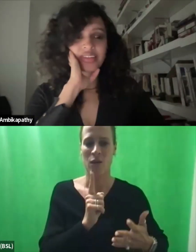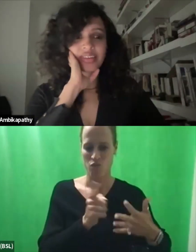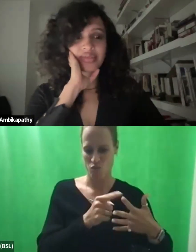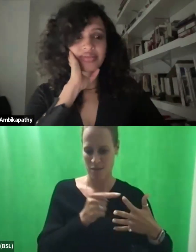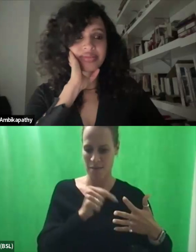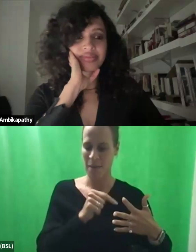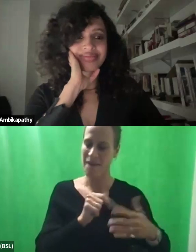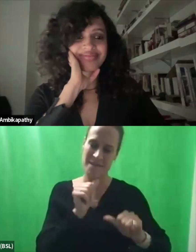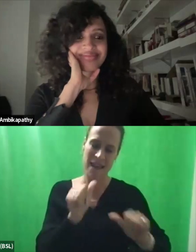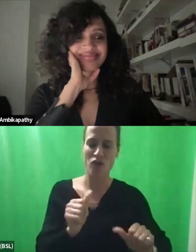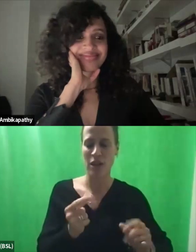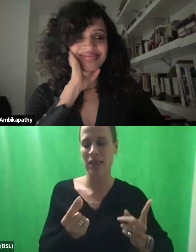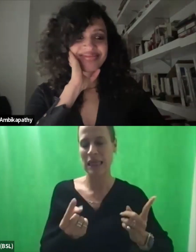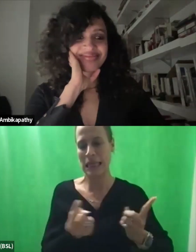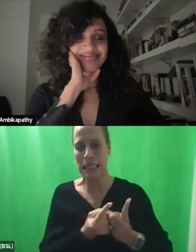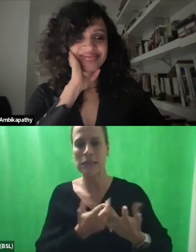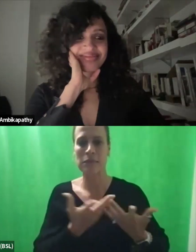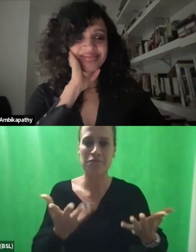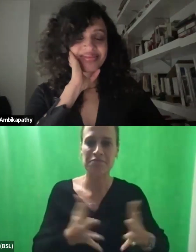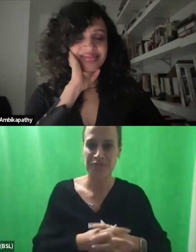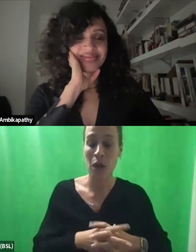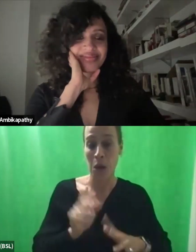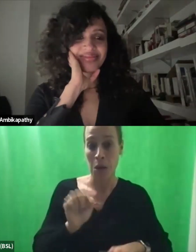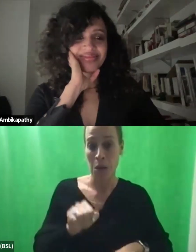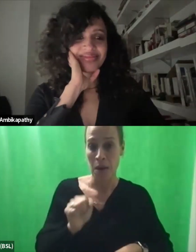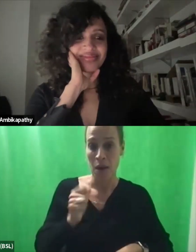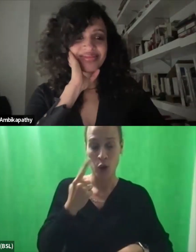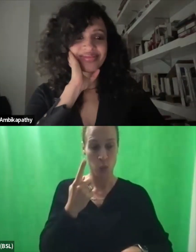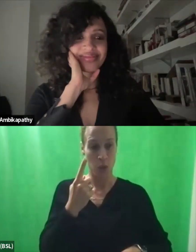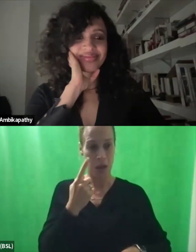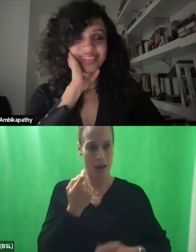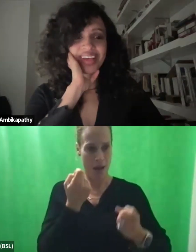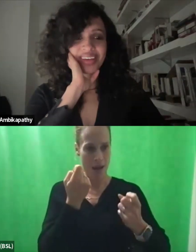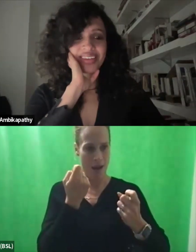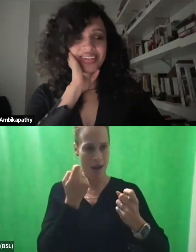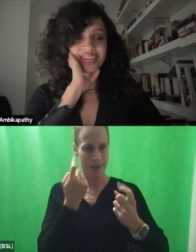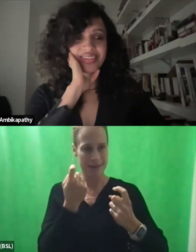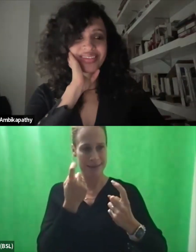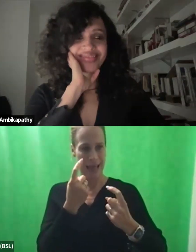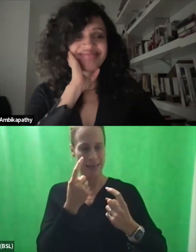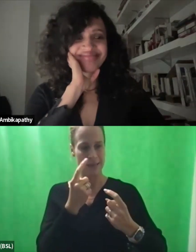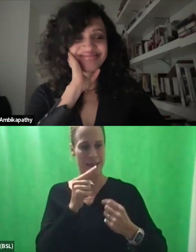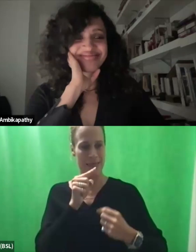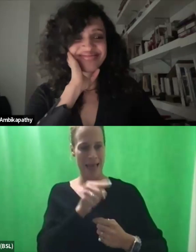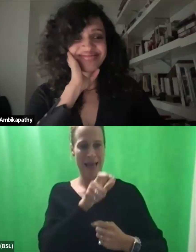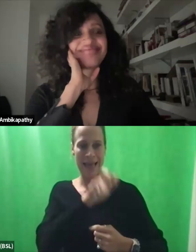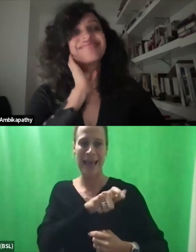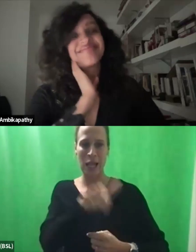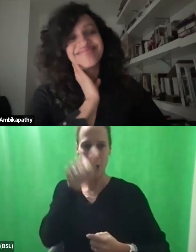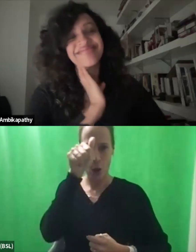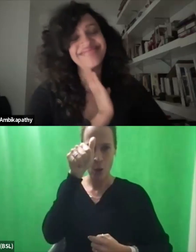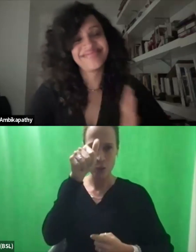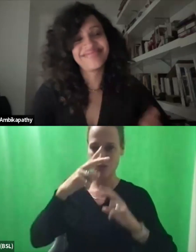favorite things. Yeah. Yeah. You can almost tell that he knows a lot of seamstresses. He's done some ethnographic